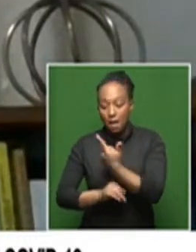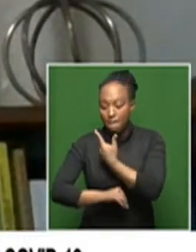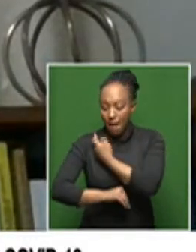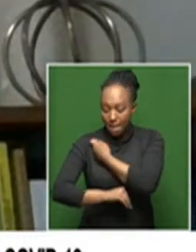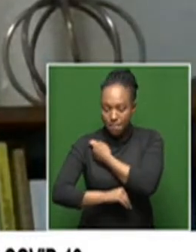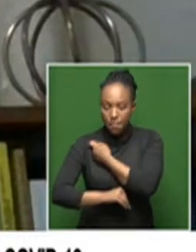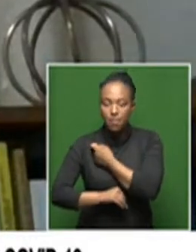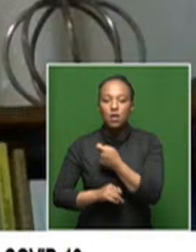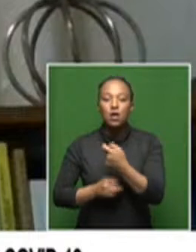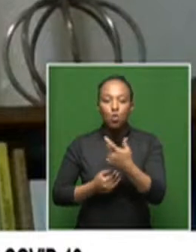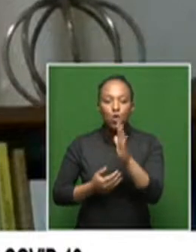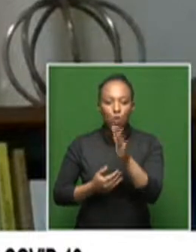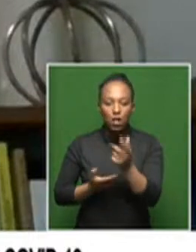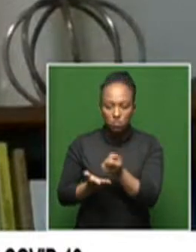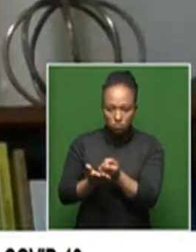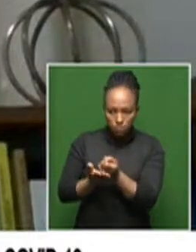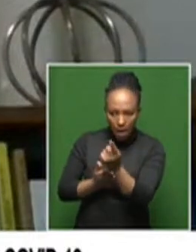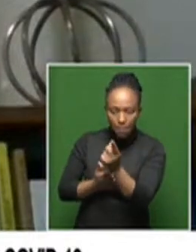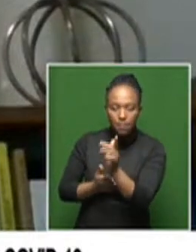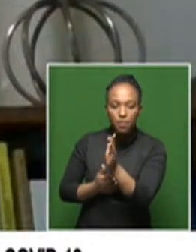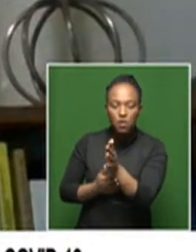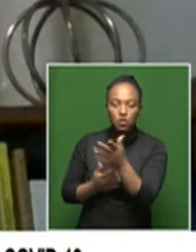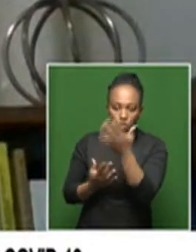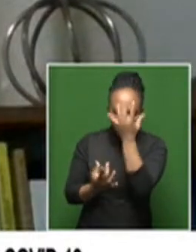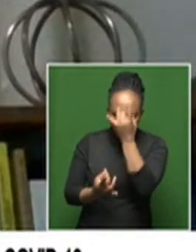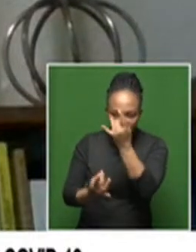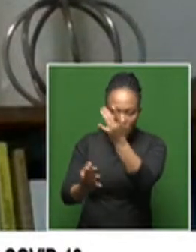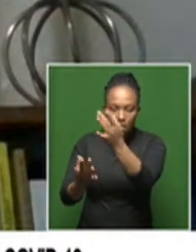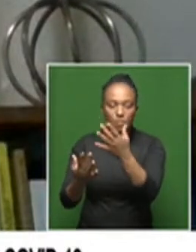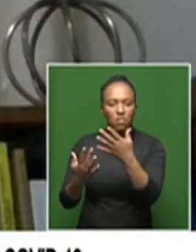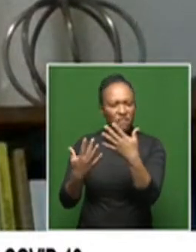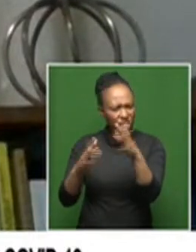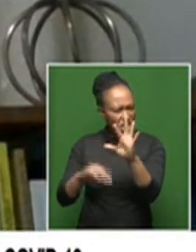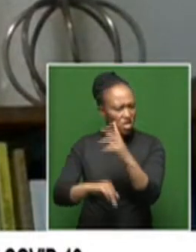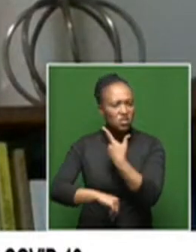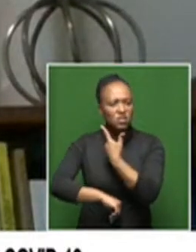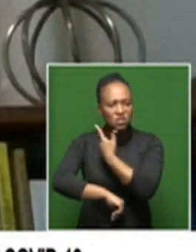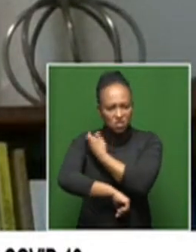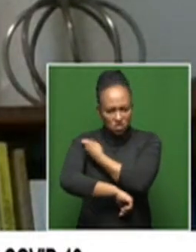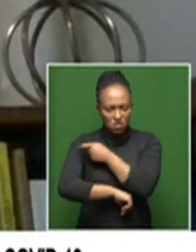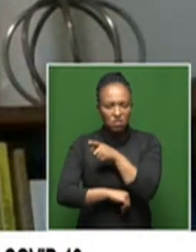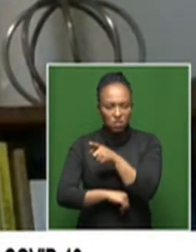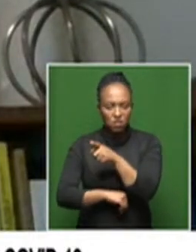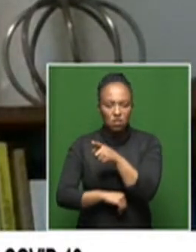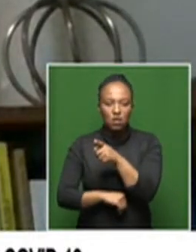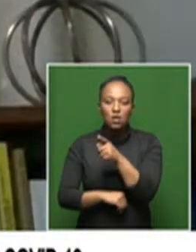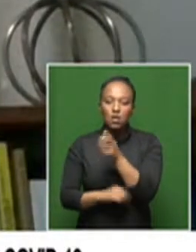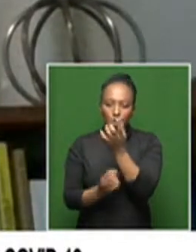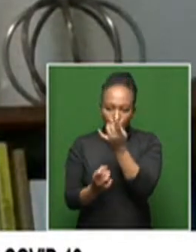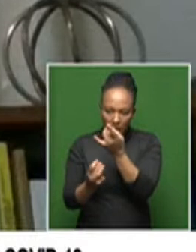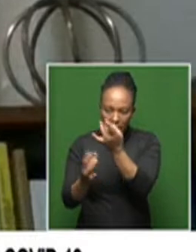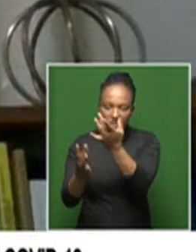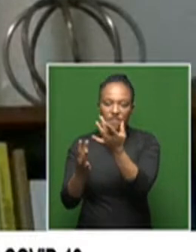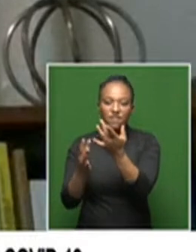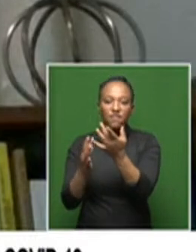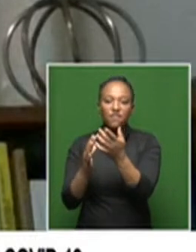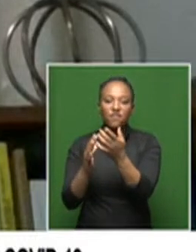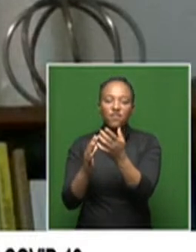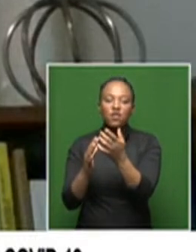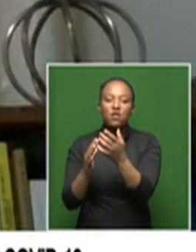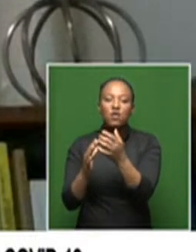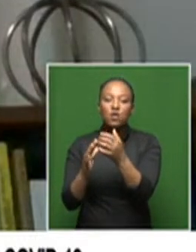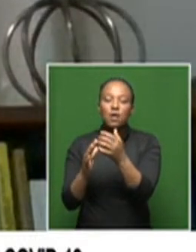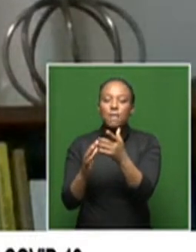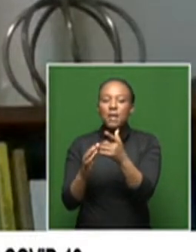to indicate that you have been vaccinated, also give you a specific